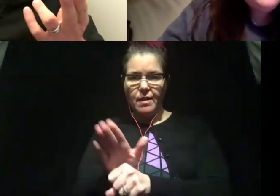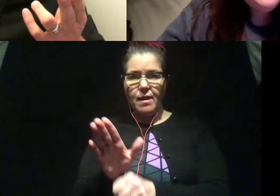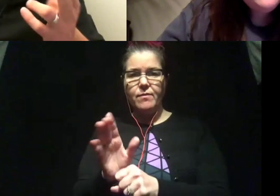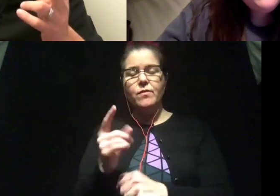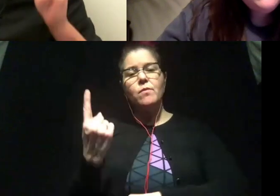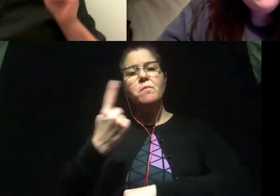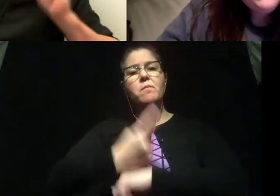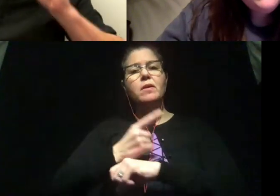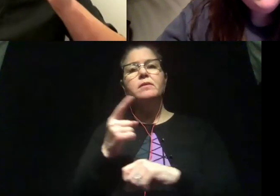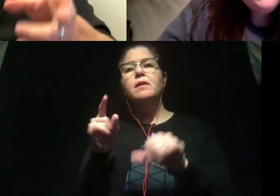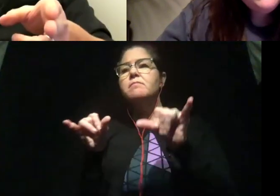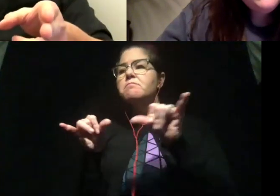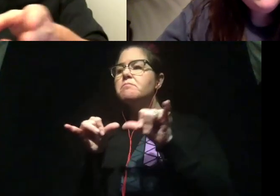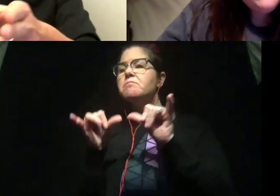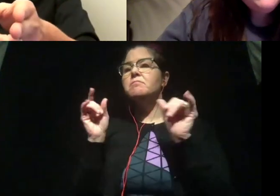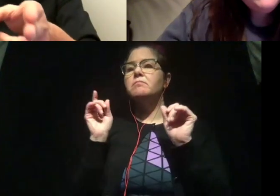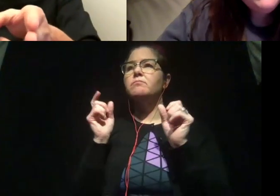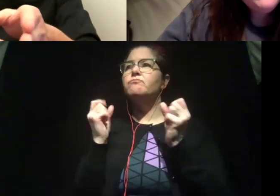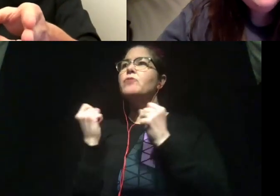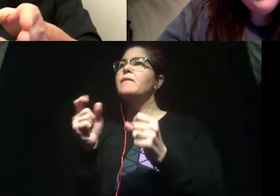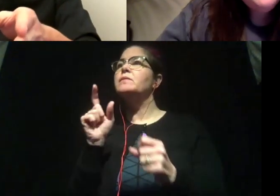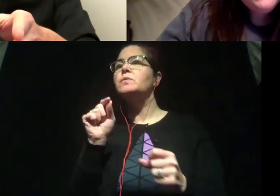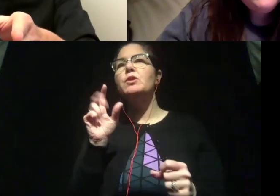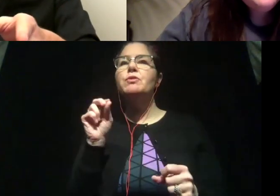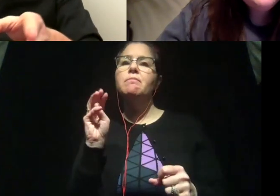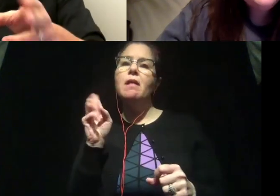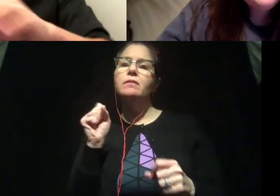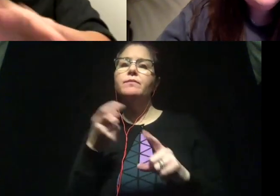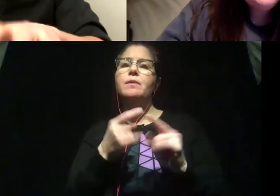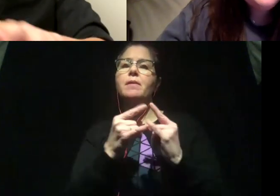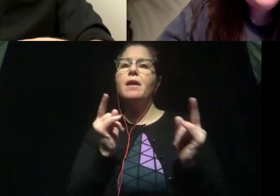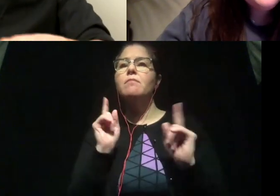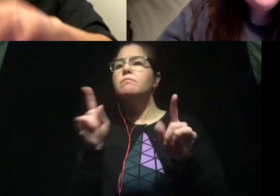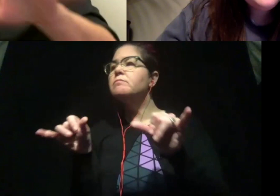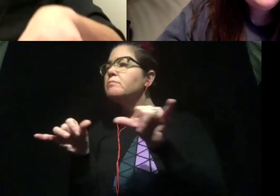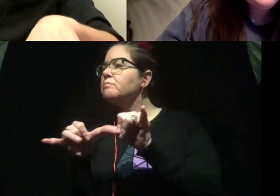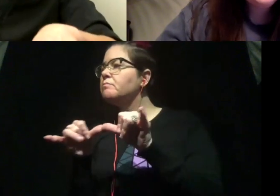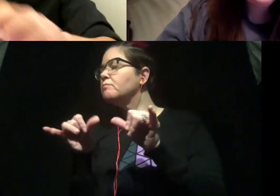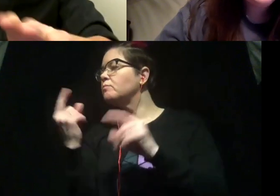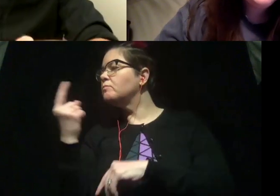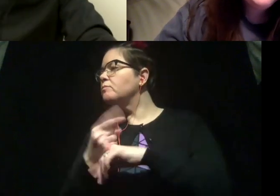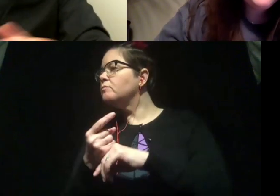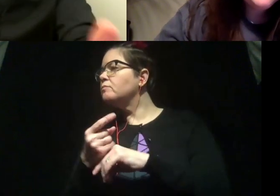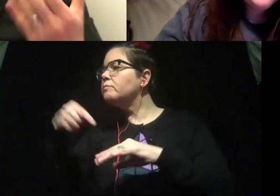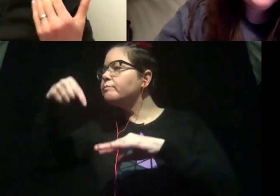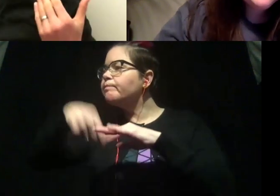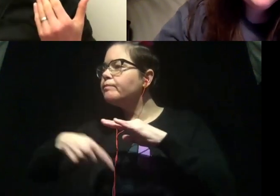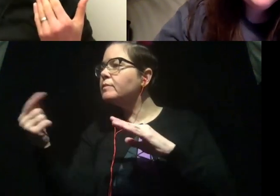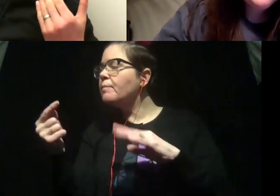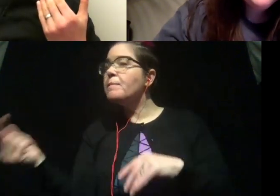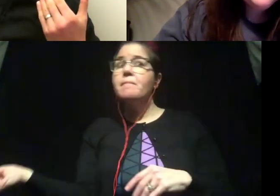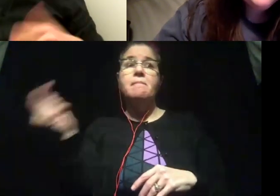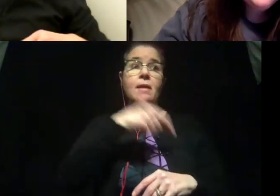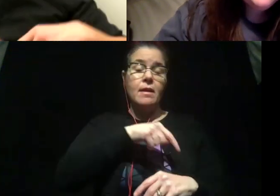day to take some measurements. They'll drive out 20 or 30 miles from camp, take some measurements for a day, drill a core or something like that, and then come